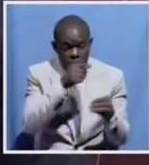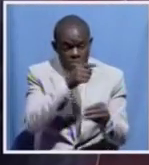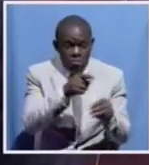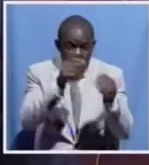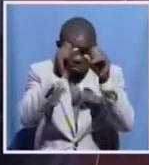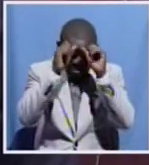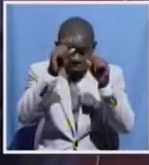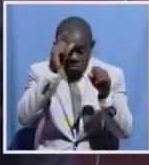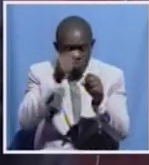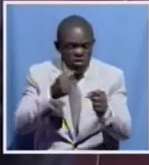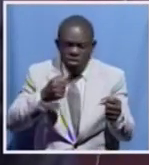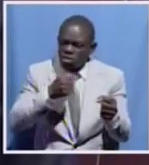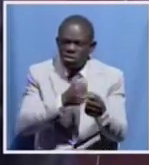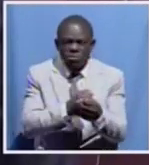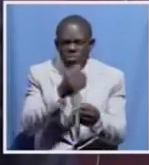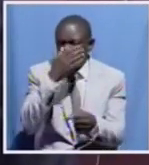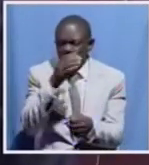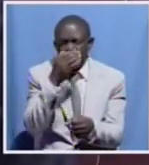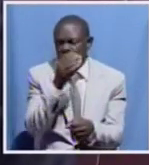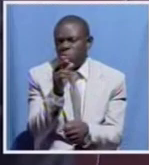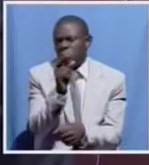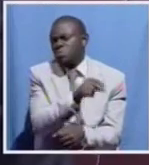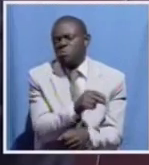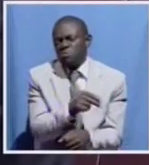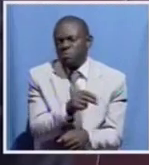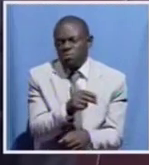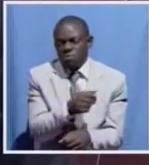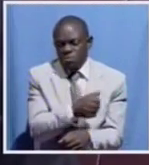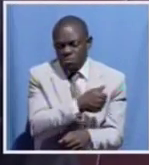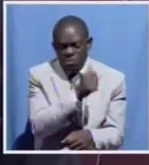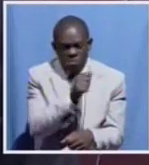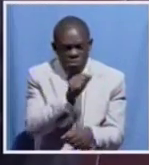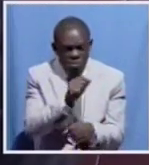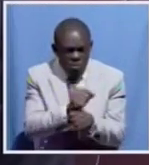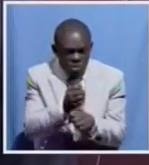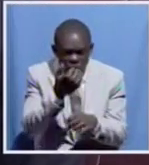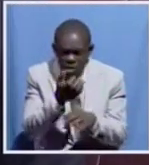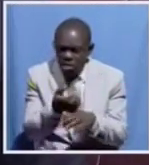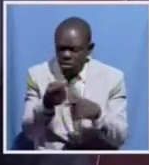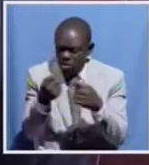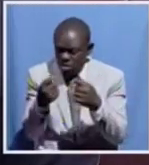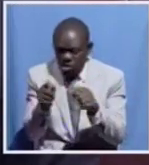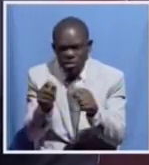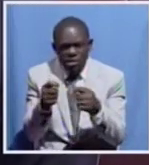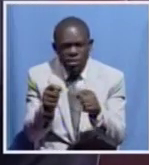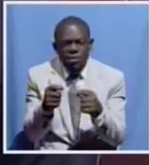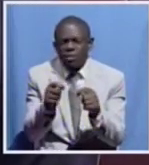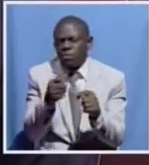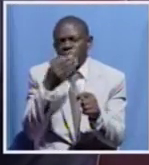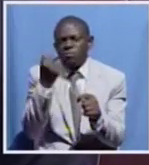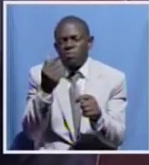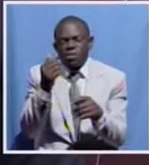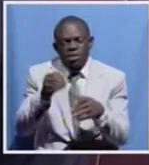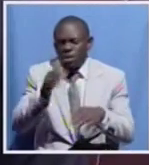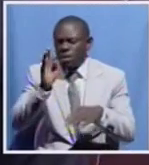to correct the wrongs or the suspicions on graft are much higher than other African countries,